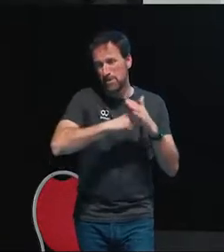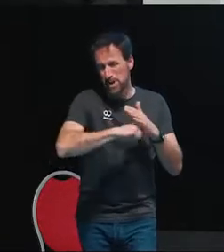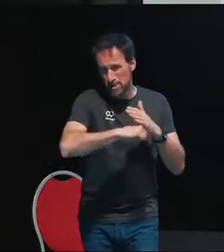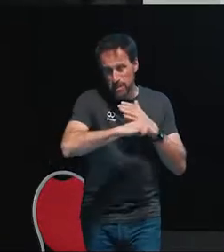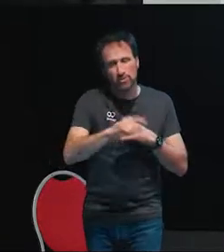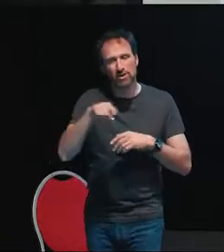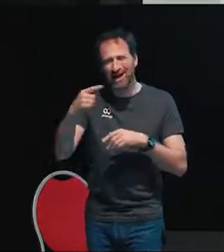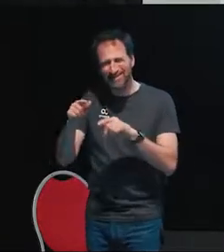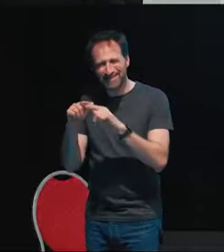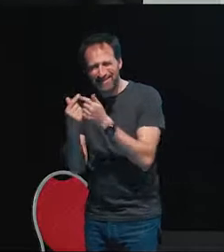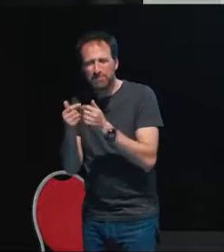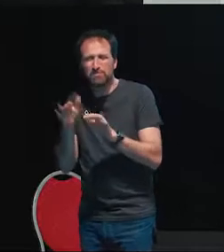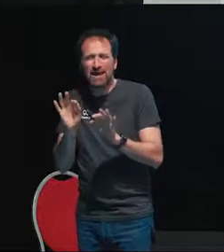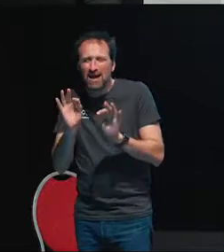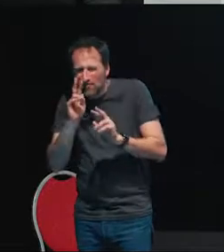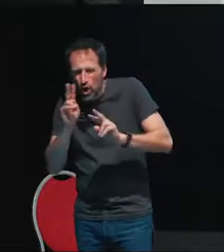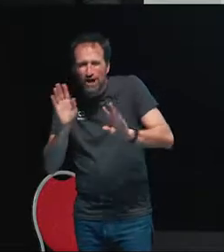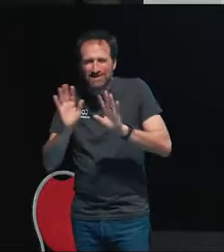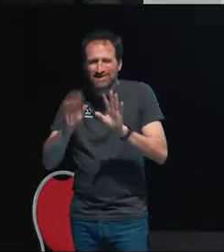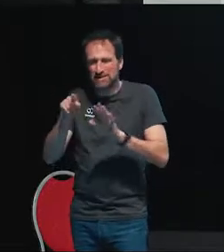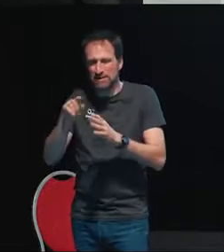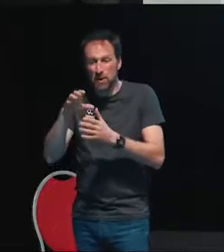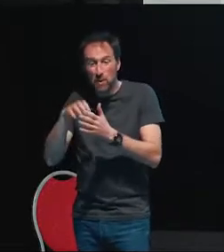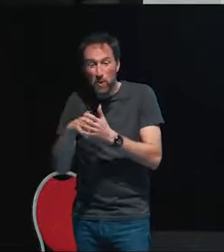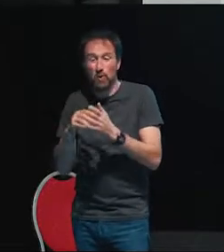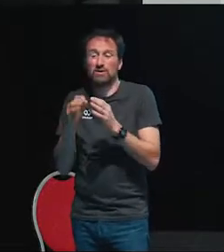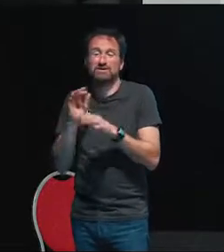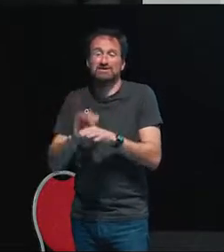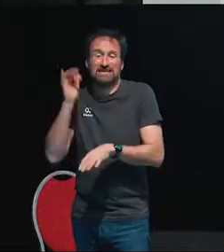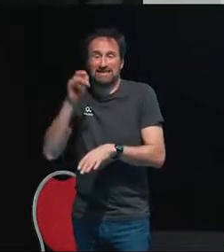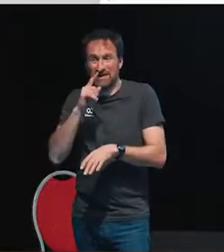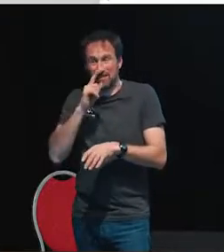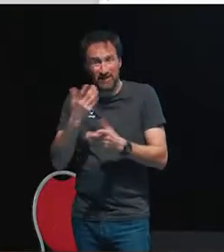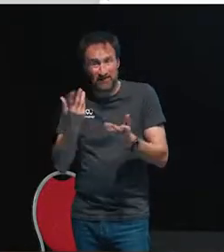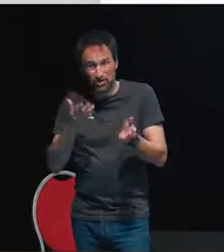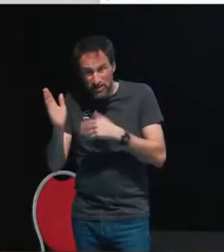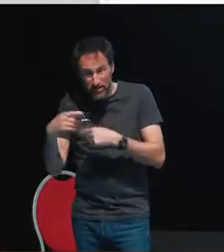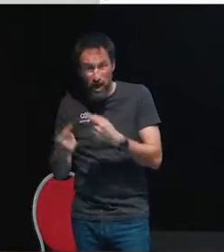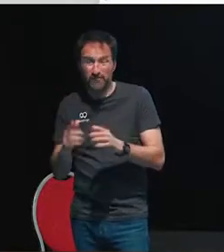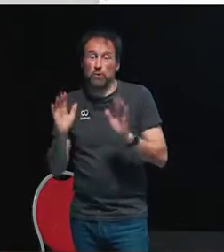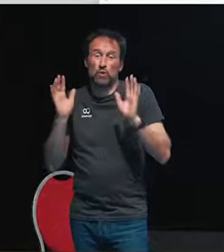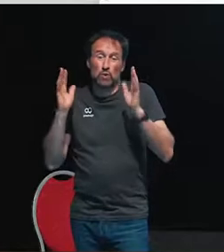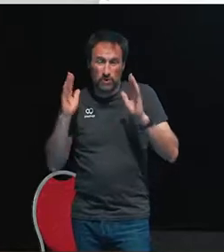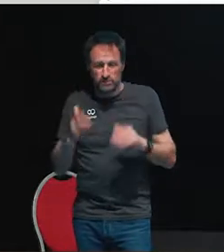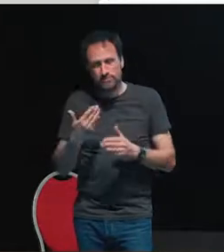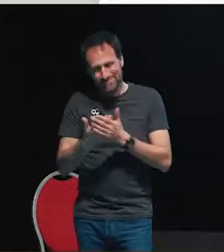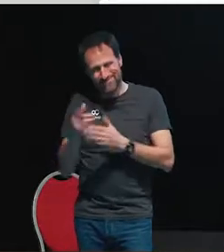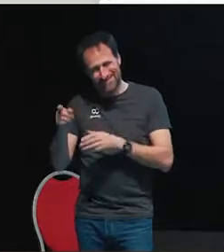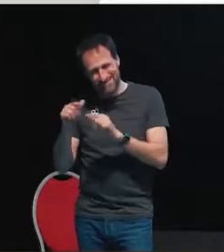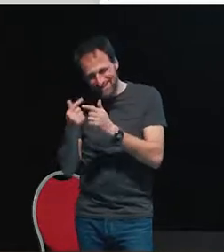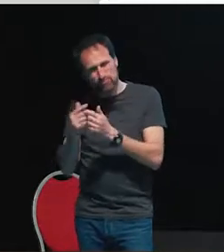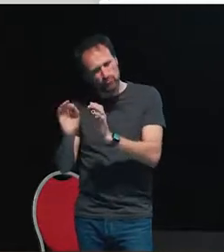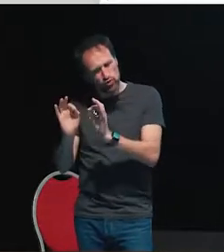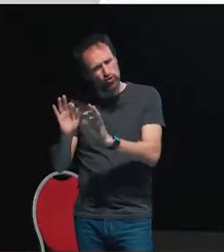because their code is much more sensitive if something goes wrong there's a good chance that you want to separate these things because otherwise you will have